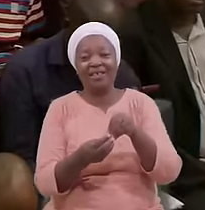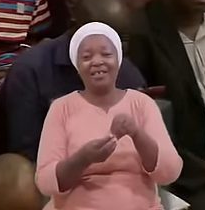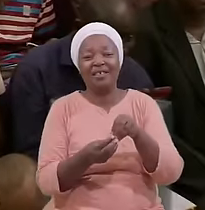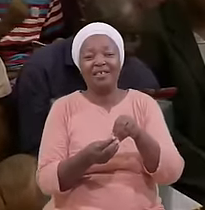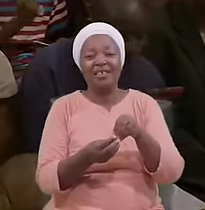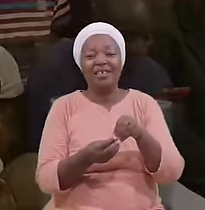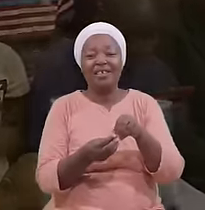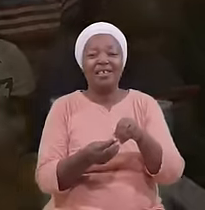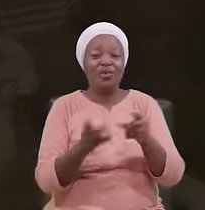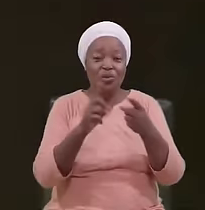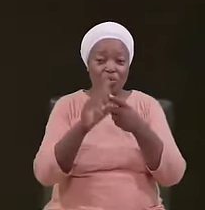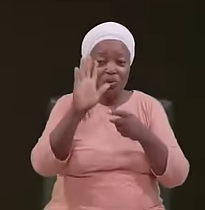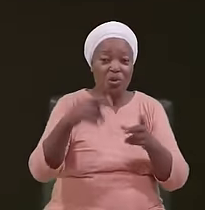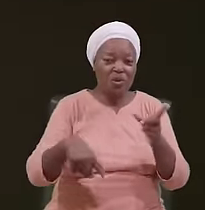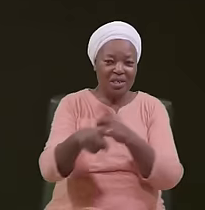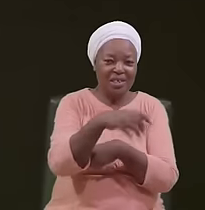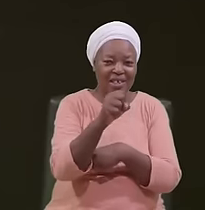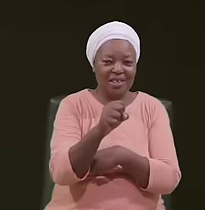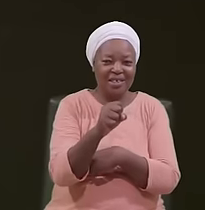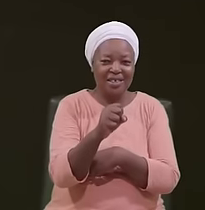thy days. How many years?